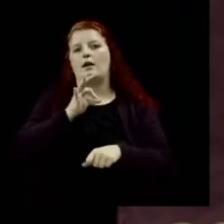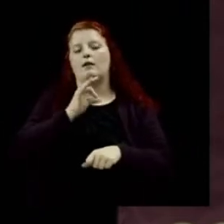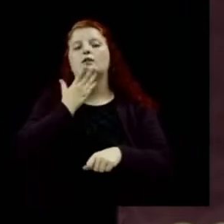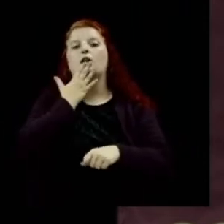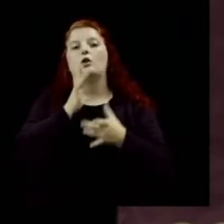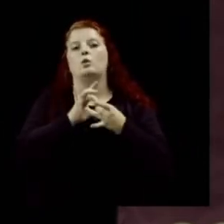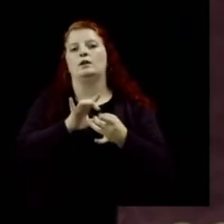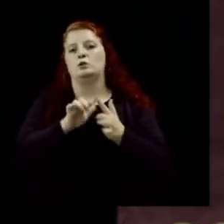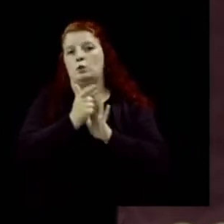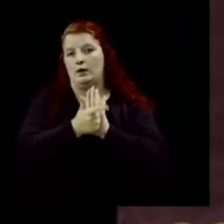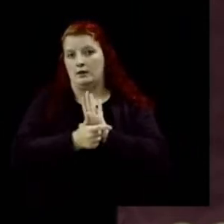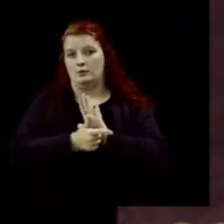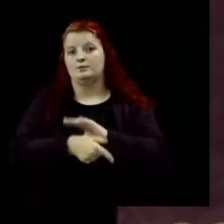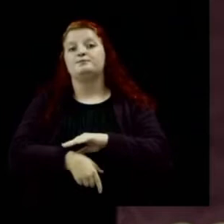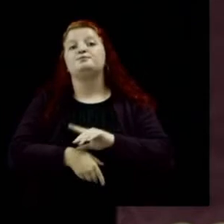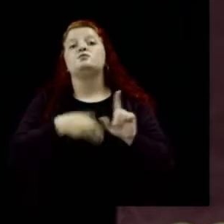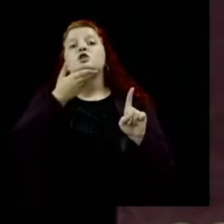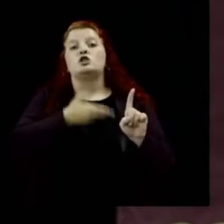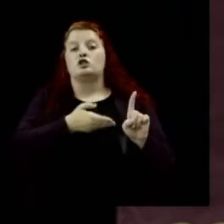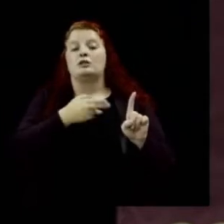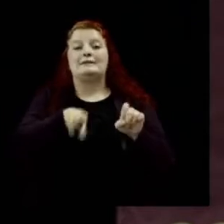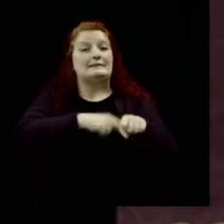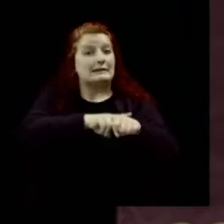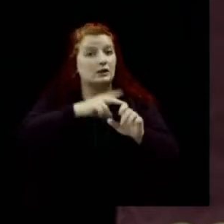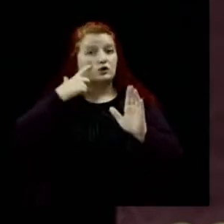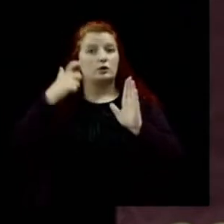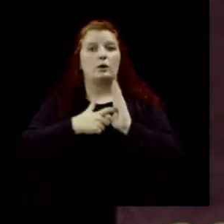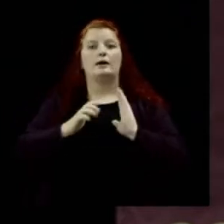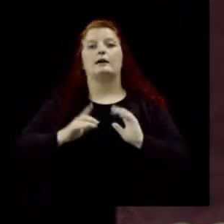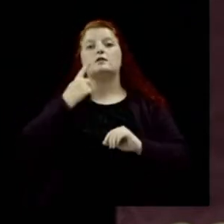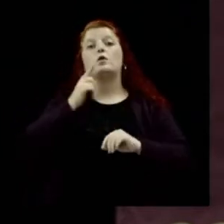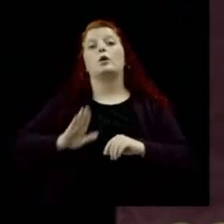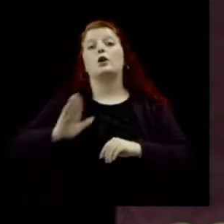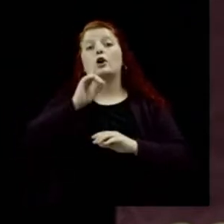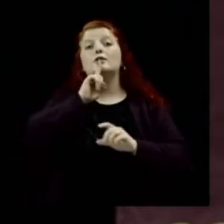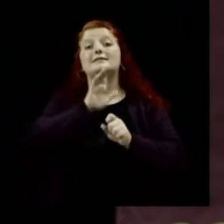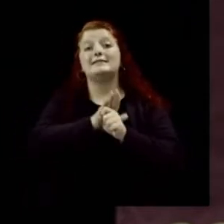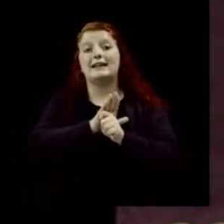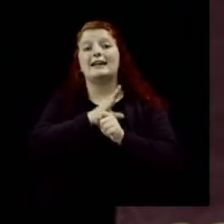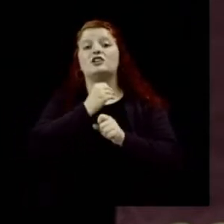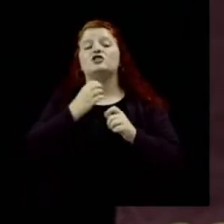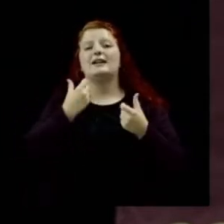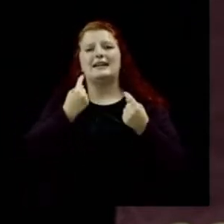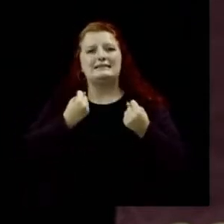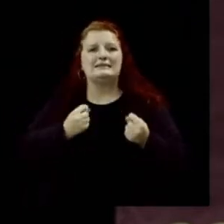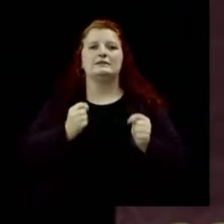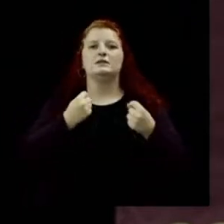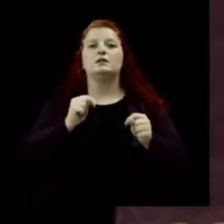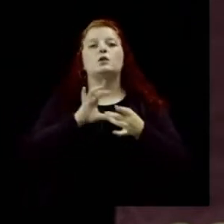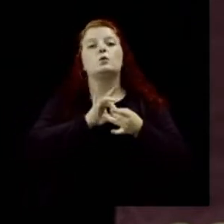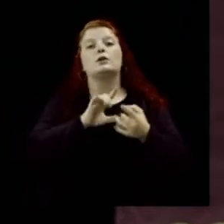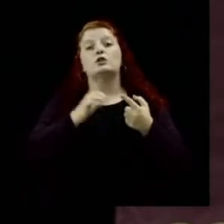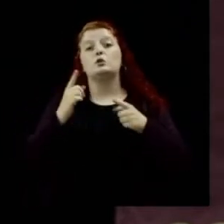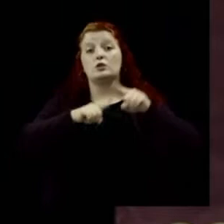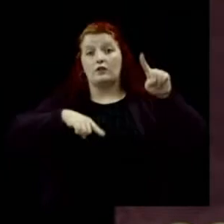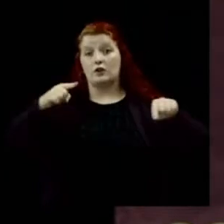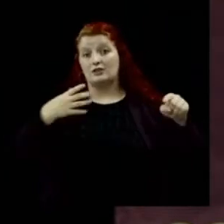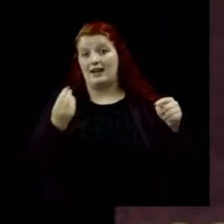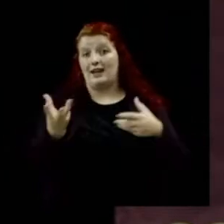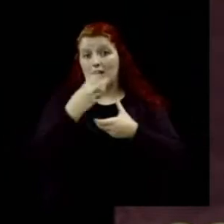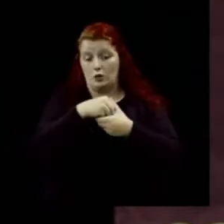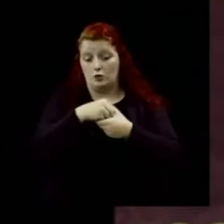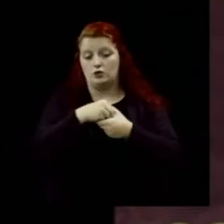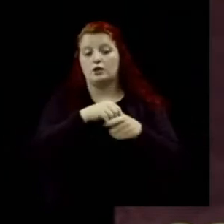Ms. Brown is nationally recognized for her dedication and efforts relating to diversity and inclusion, including